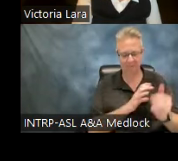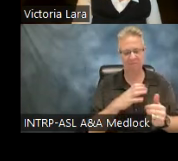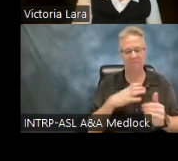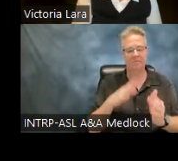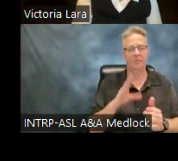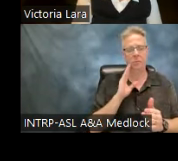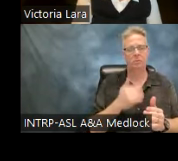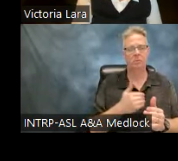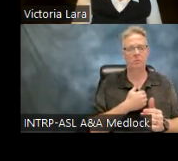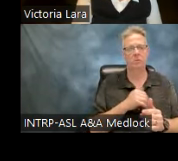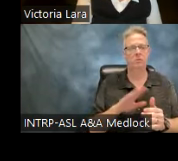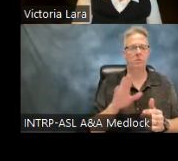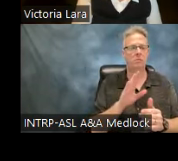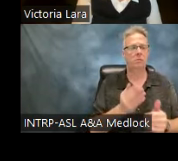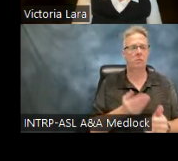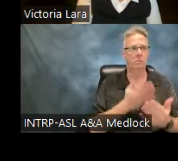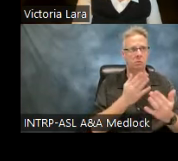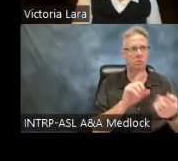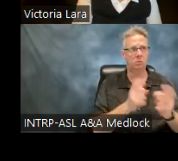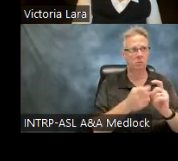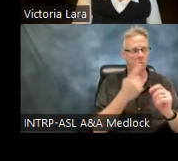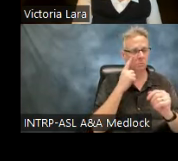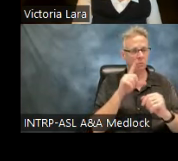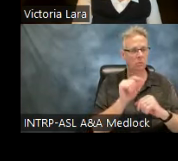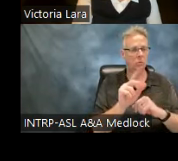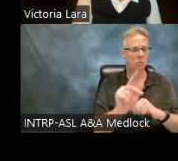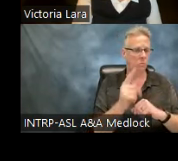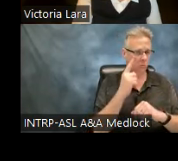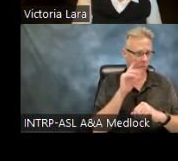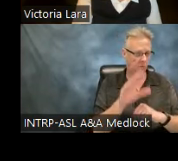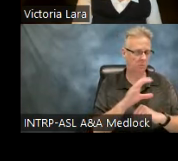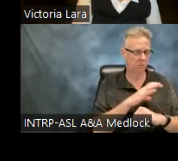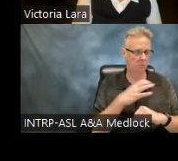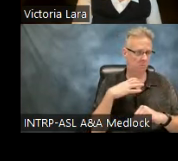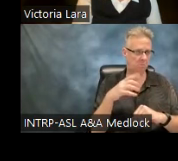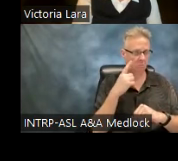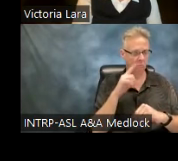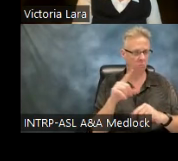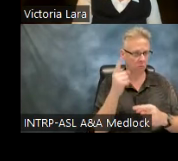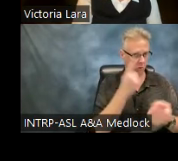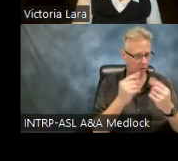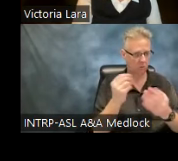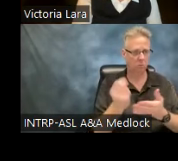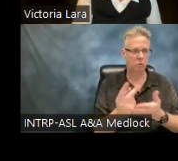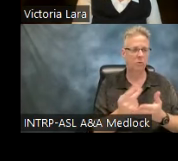proposed changes to the City Council in 2023 for their consideration and approval.